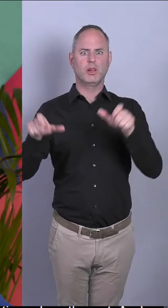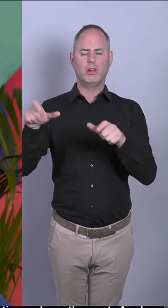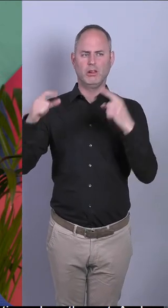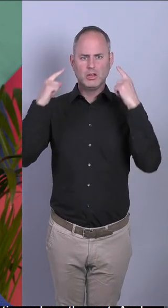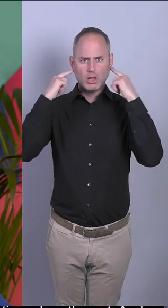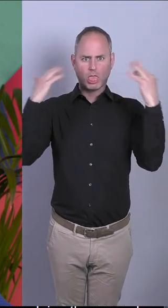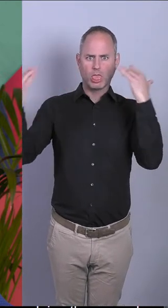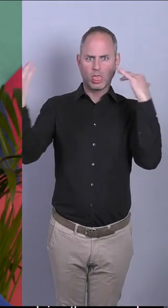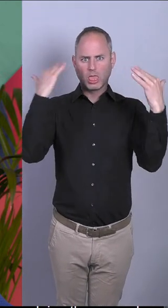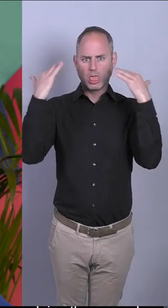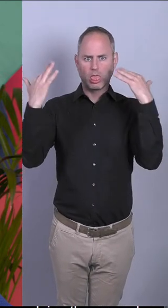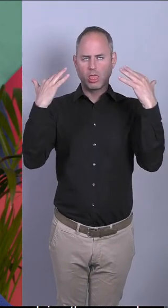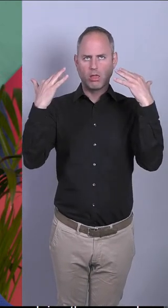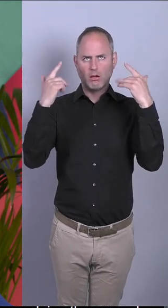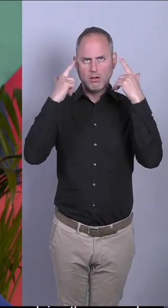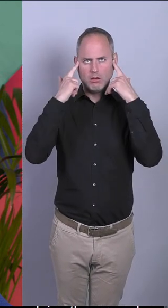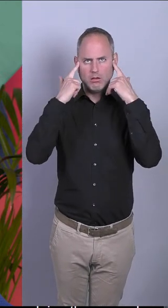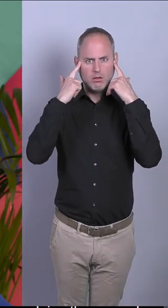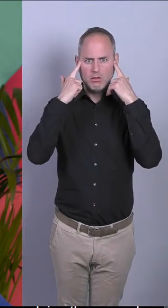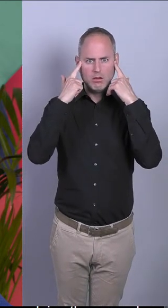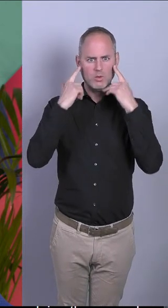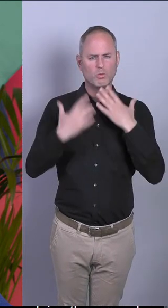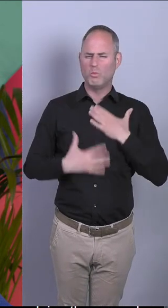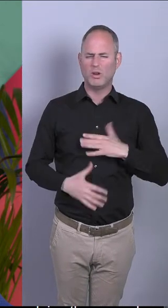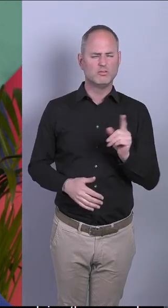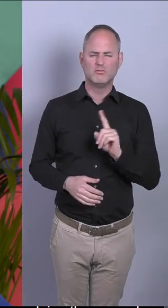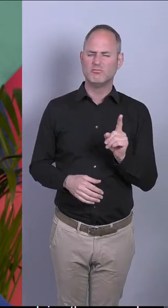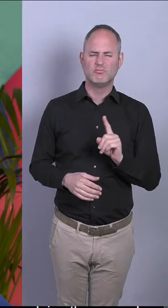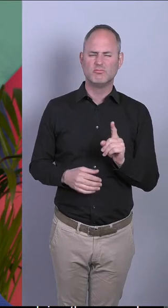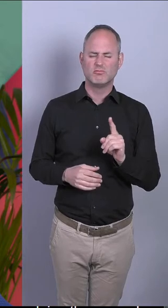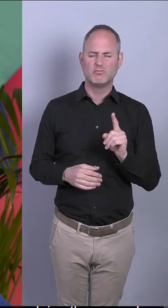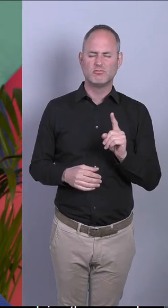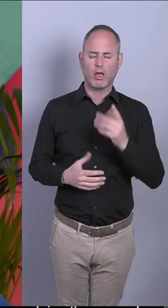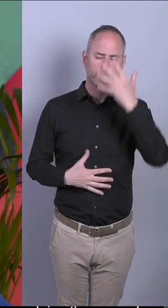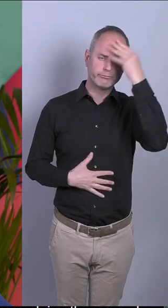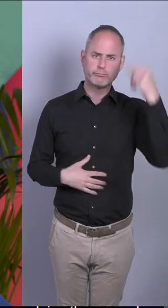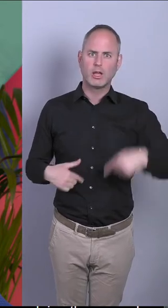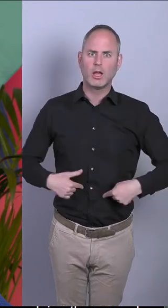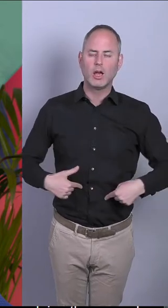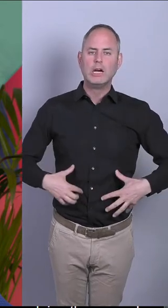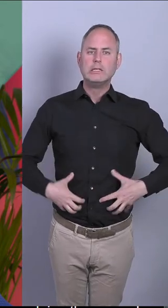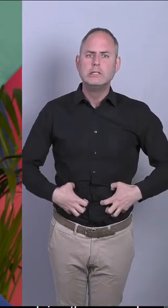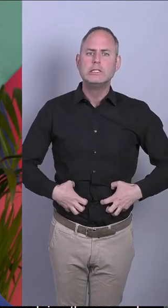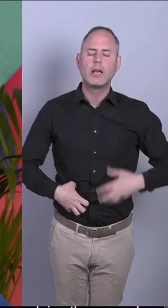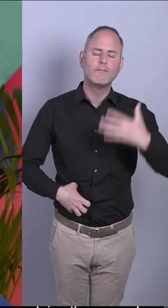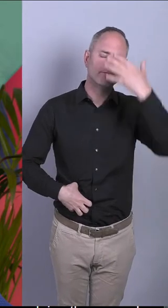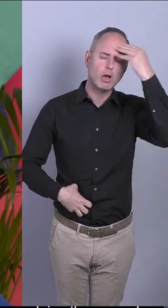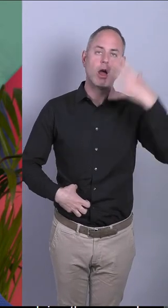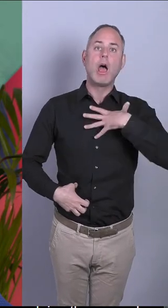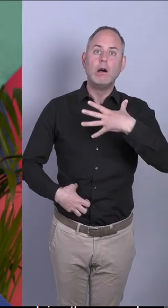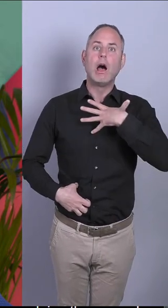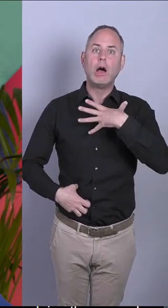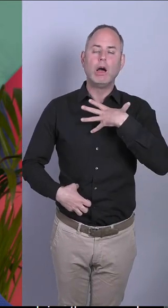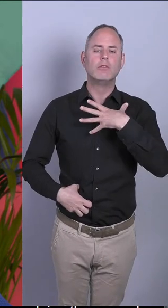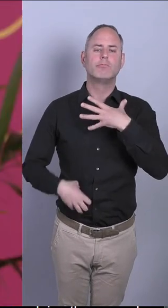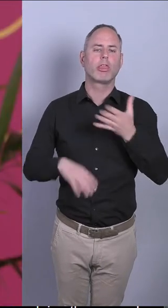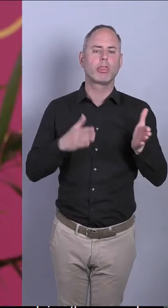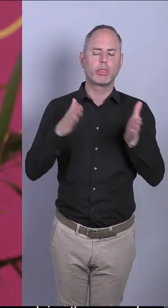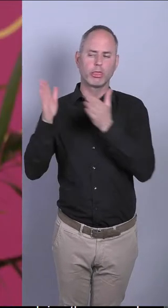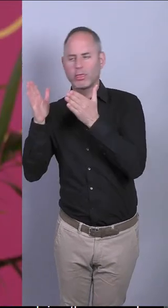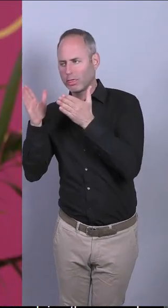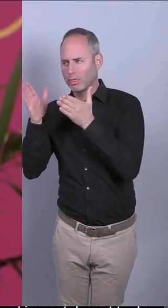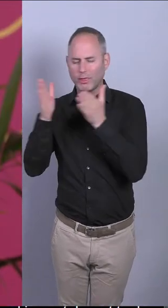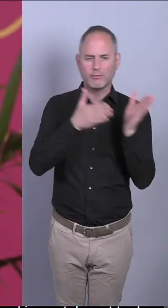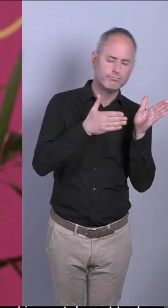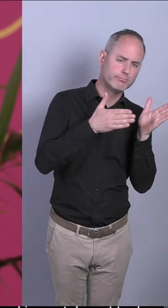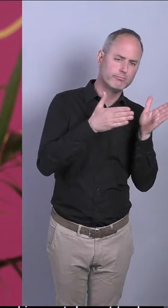and I can't really focus on what I need to do in my powerhouse. Because I also need to focus on where